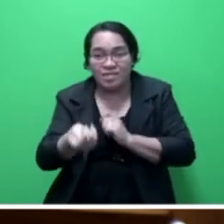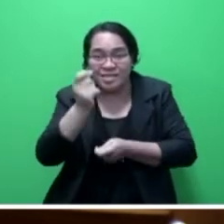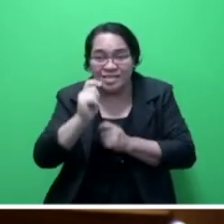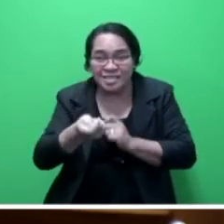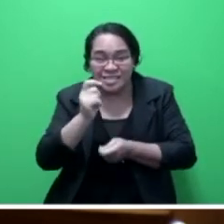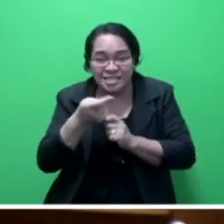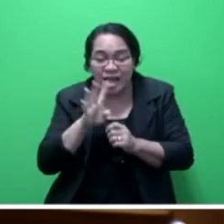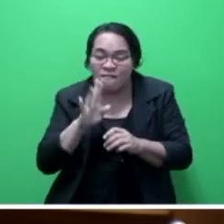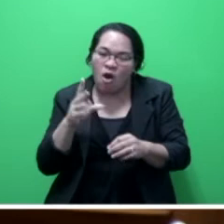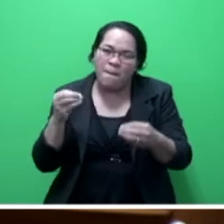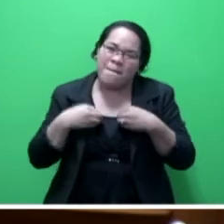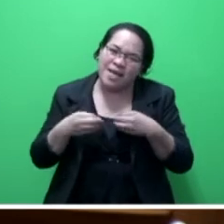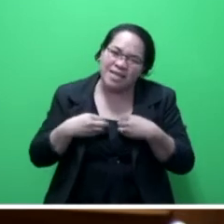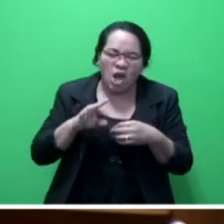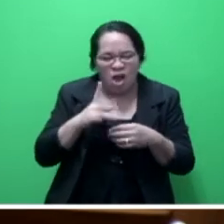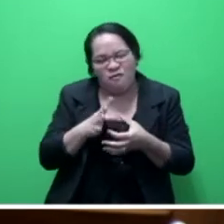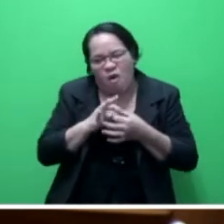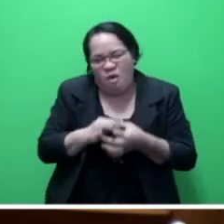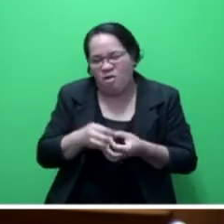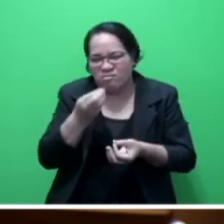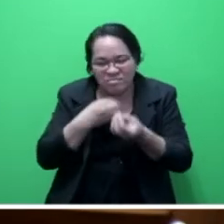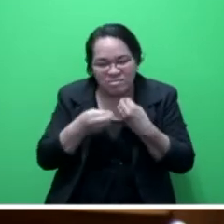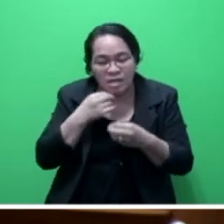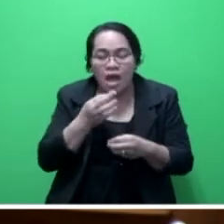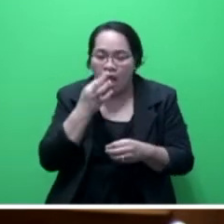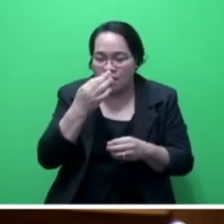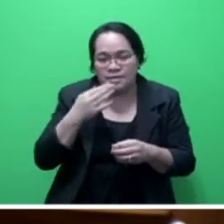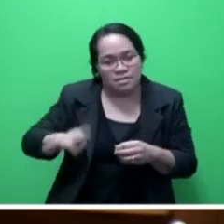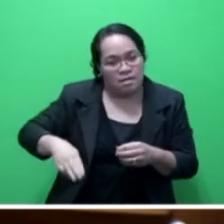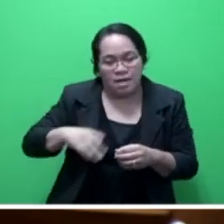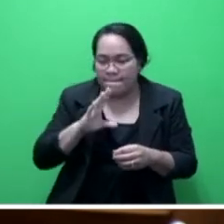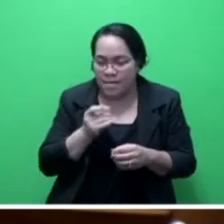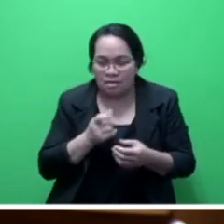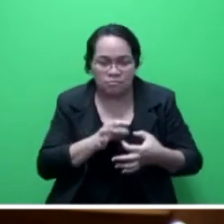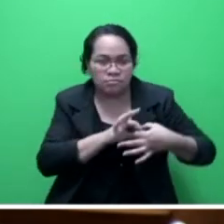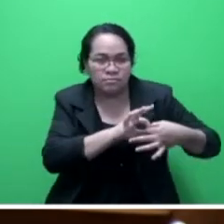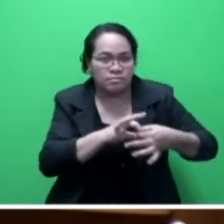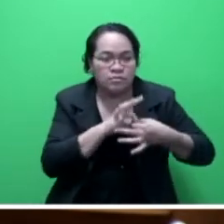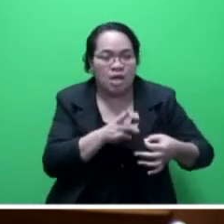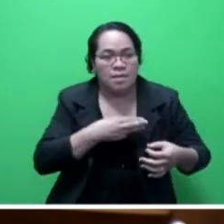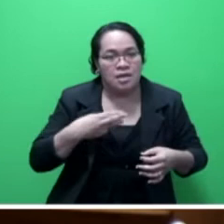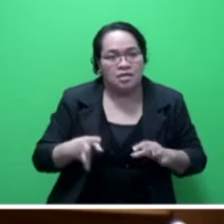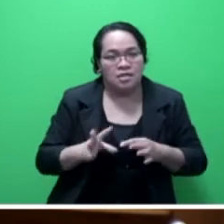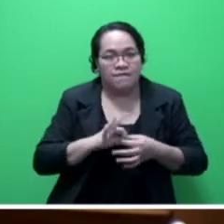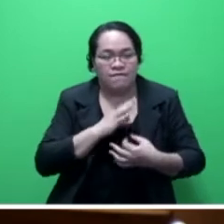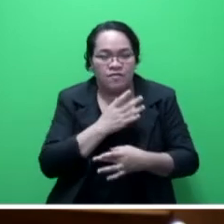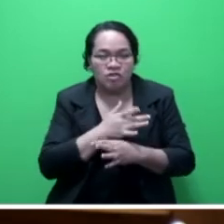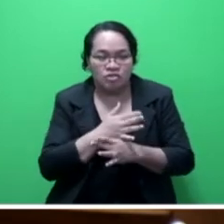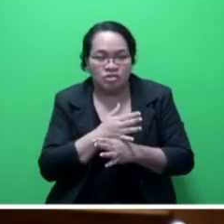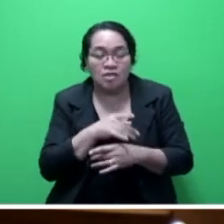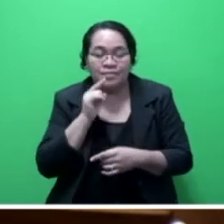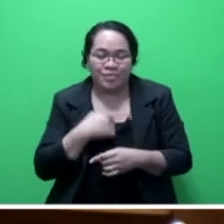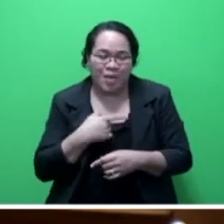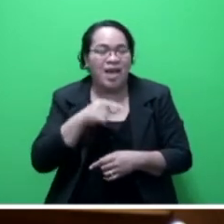or commercial, members of the public are also advised to liaise directly with the Ministry of Fisheries and our ministry. And it's a